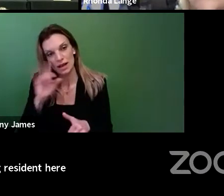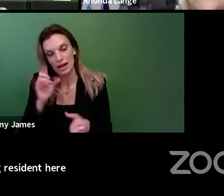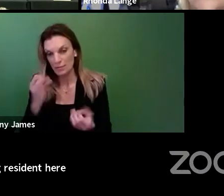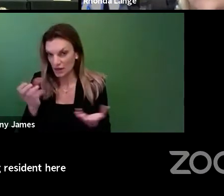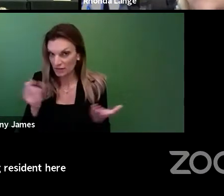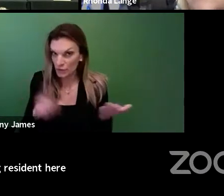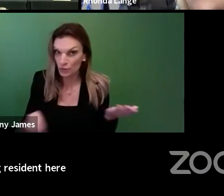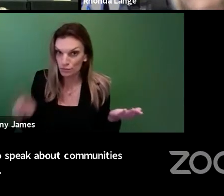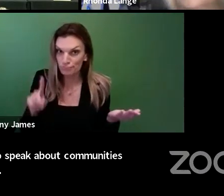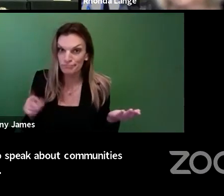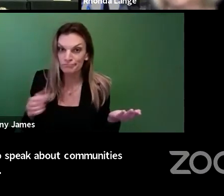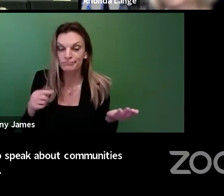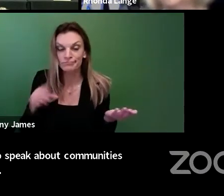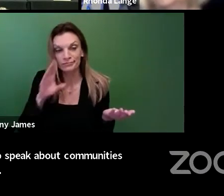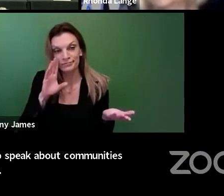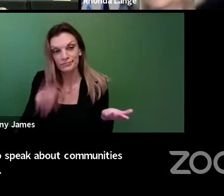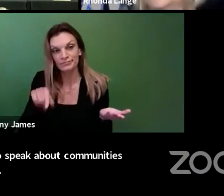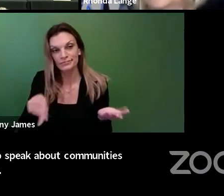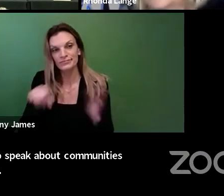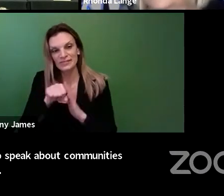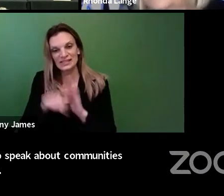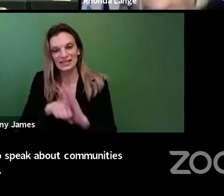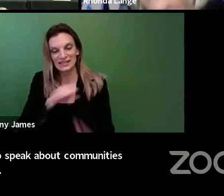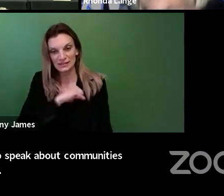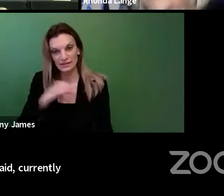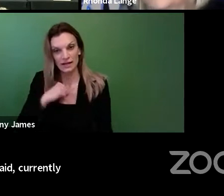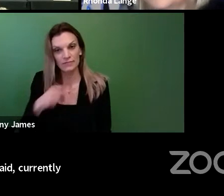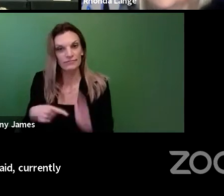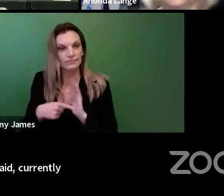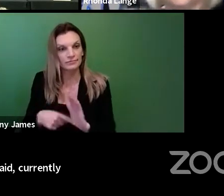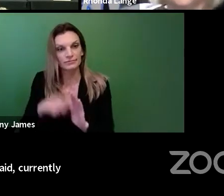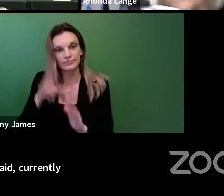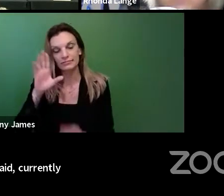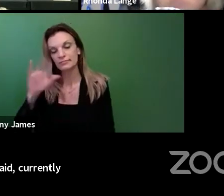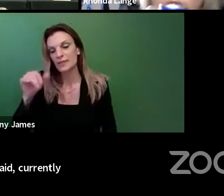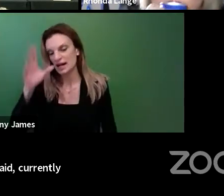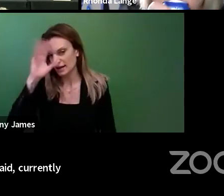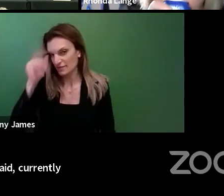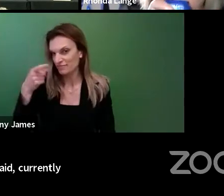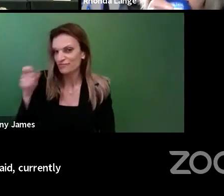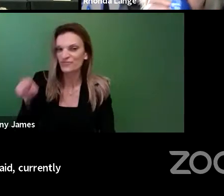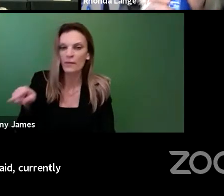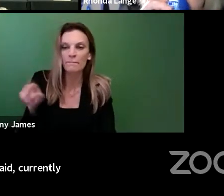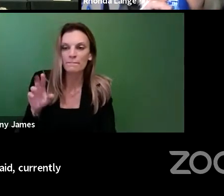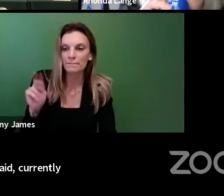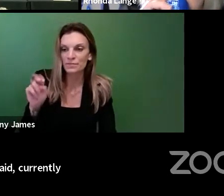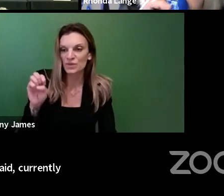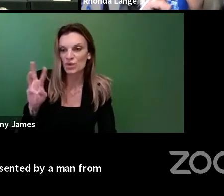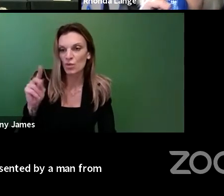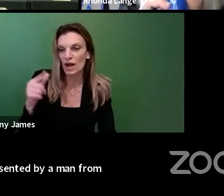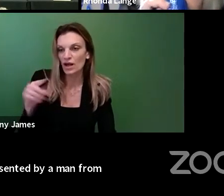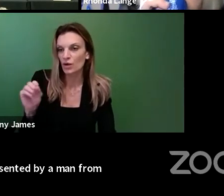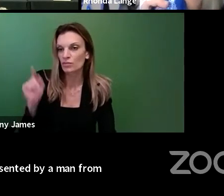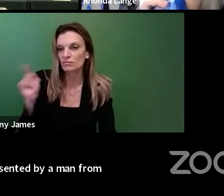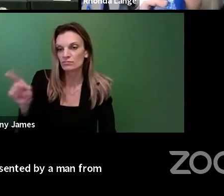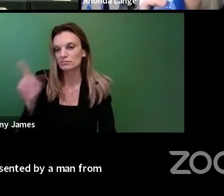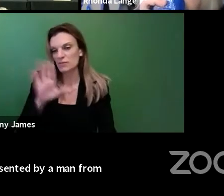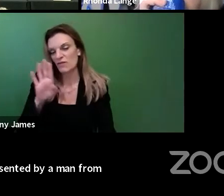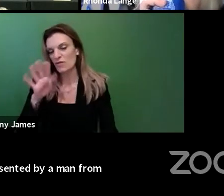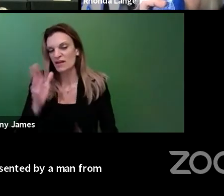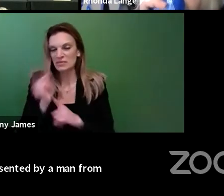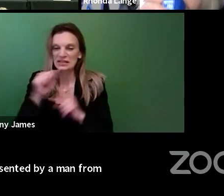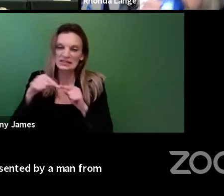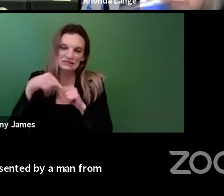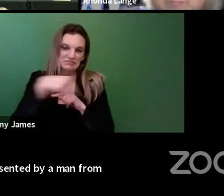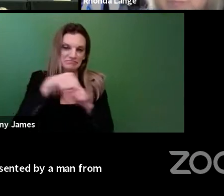have said, currently in the state Senate, we're represented by a man from Nuevo, which is about 45 minutes inland from here in